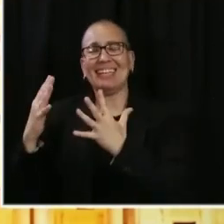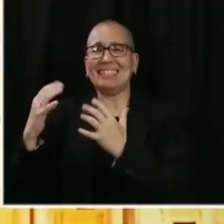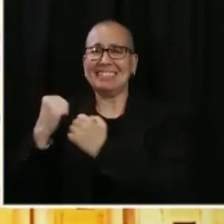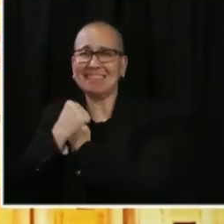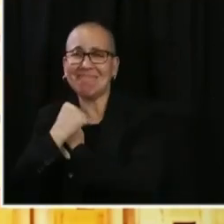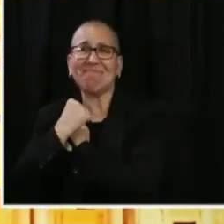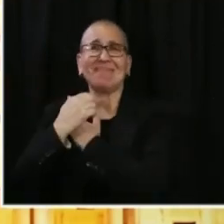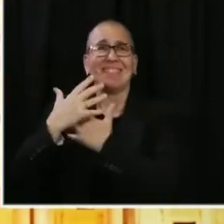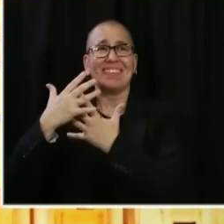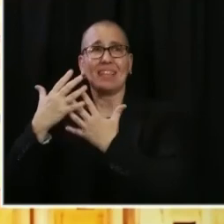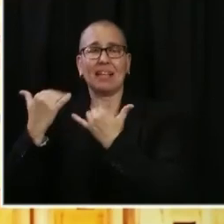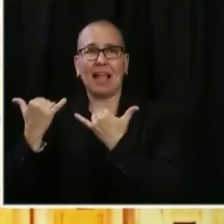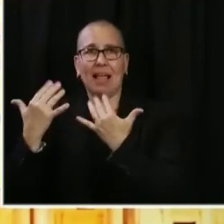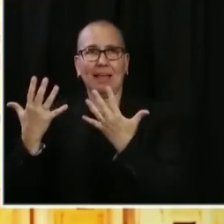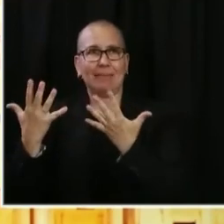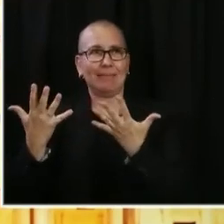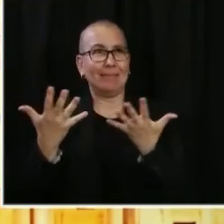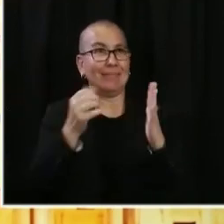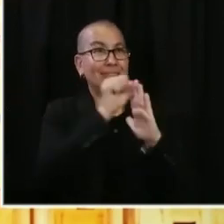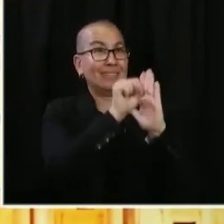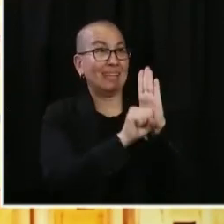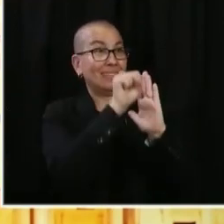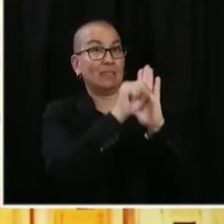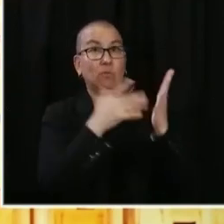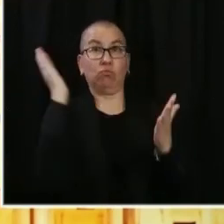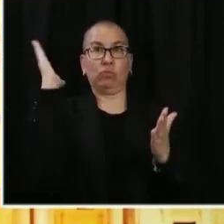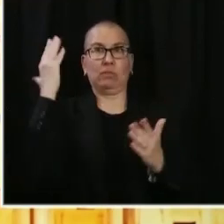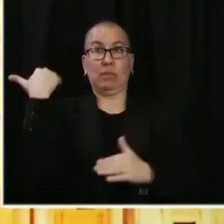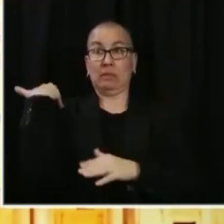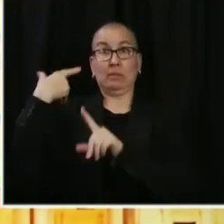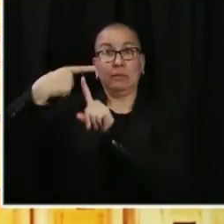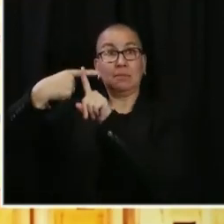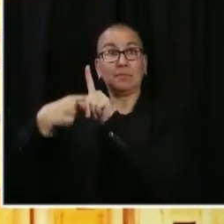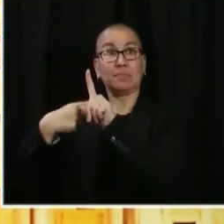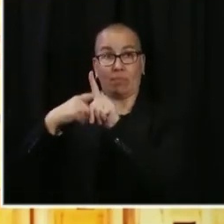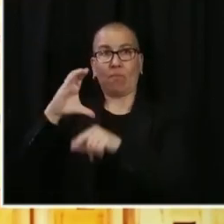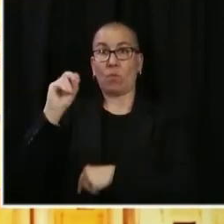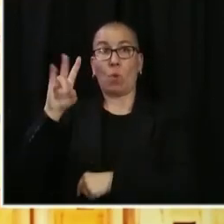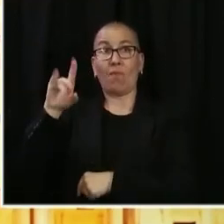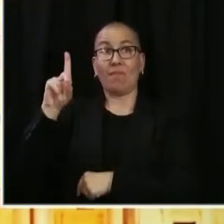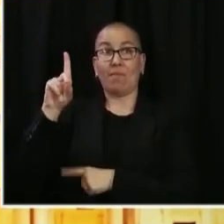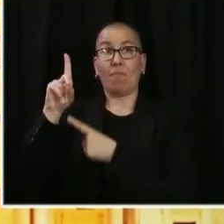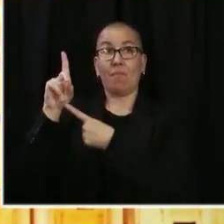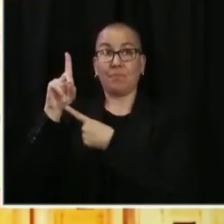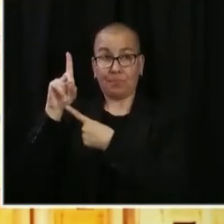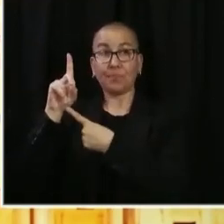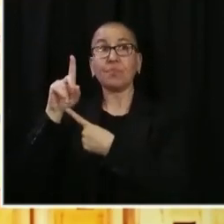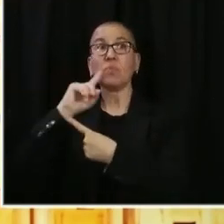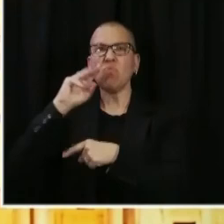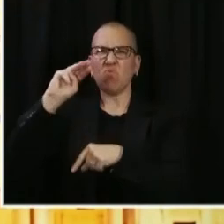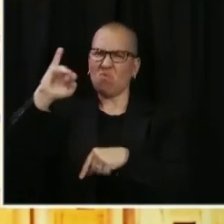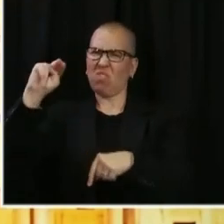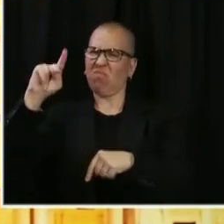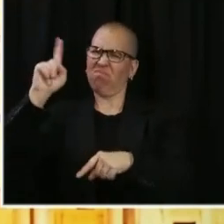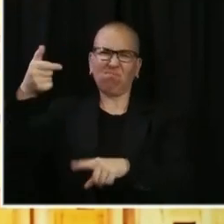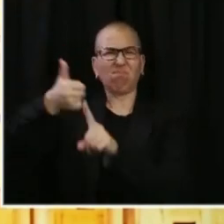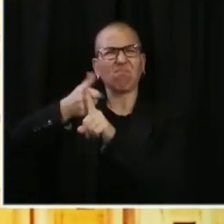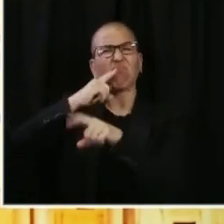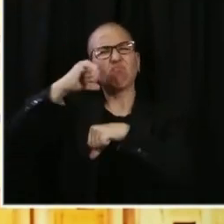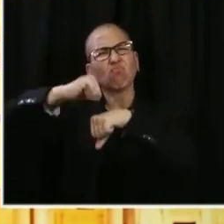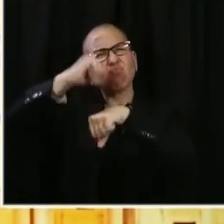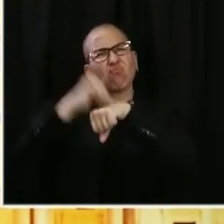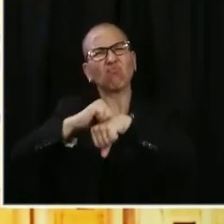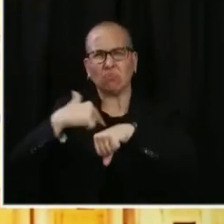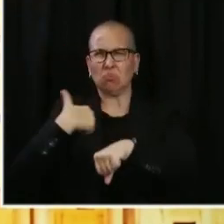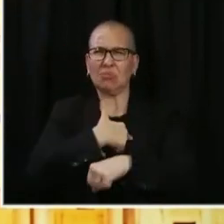my State of the State address last month, COVID-19 exceeds the reality of Minnesota's harshest winters. Seeing what was coming, we